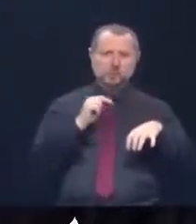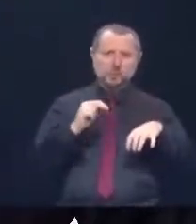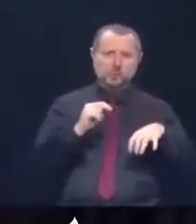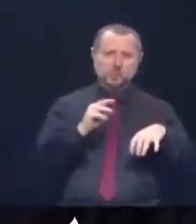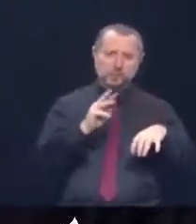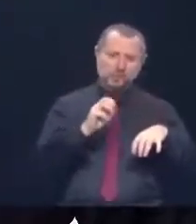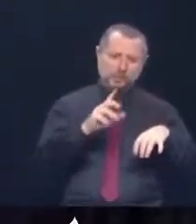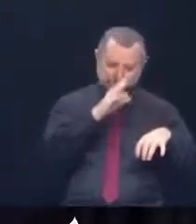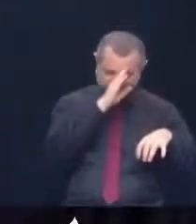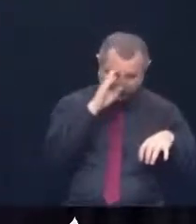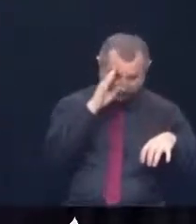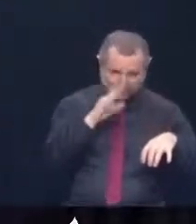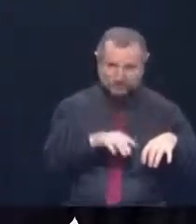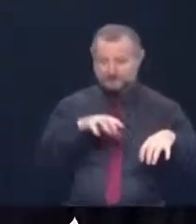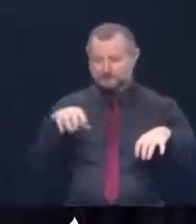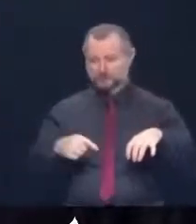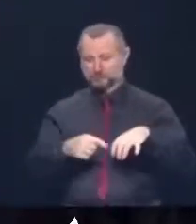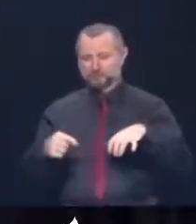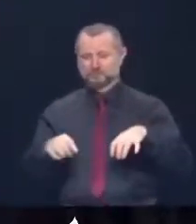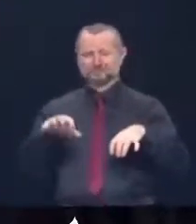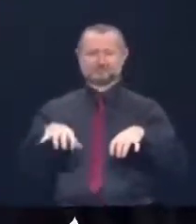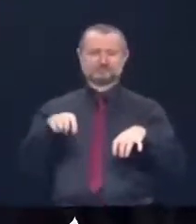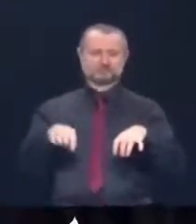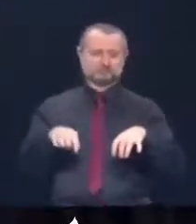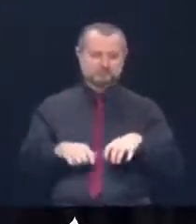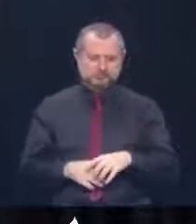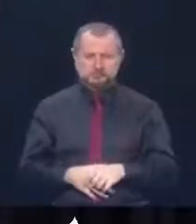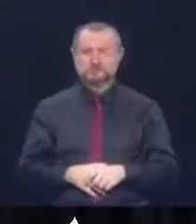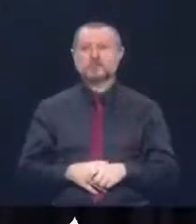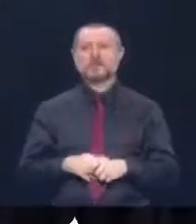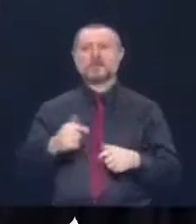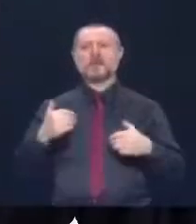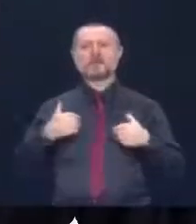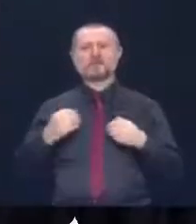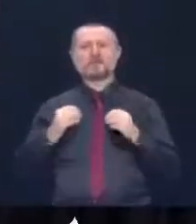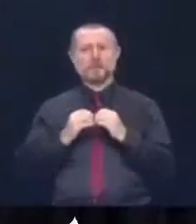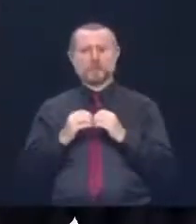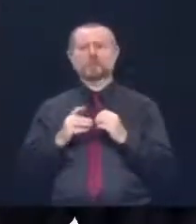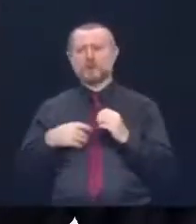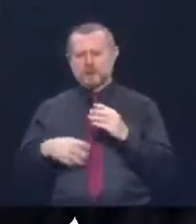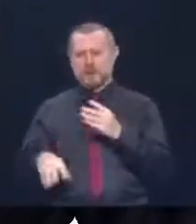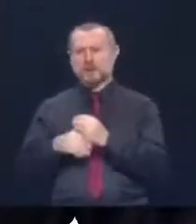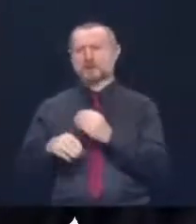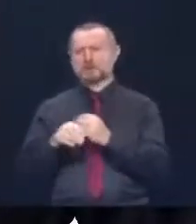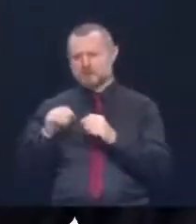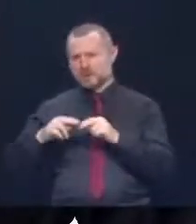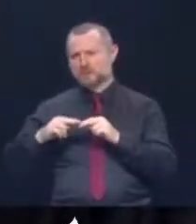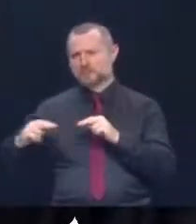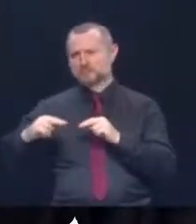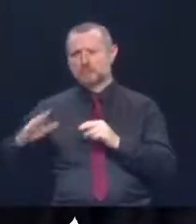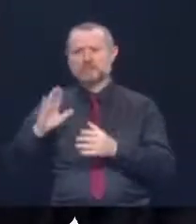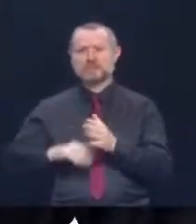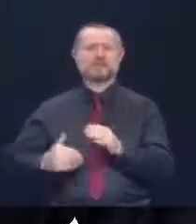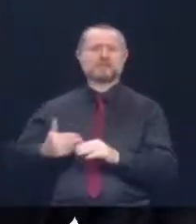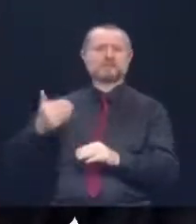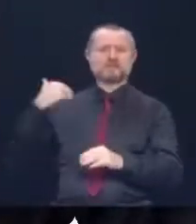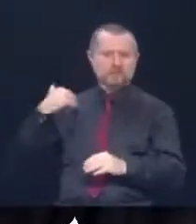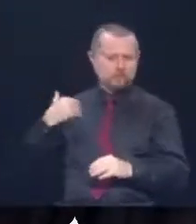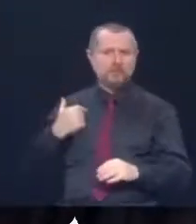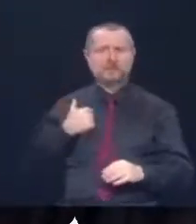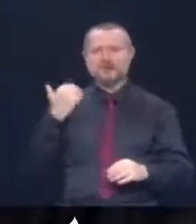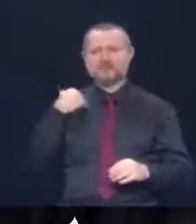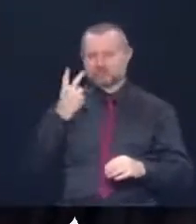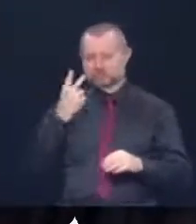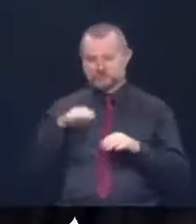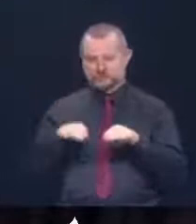is it only 100 beds, or is there more capacity? There's more capacity. That's what there was in there last time. I think they only had 2 floors last time, but there is